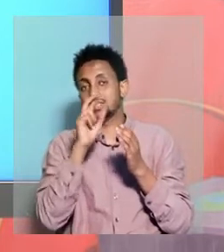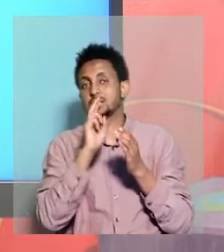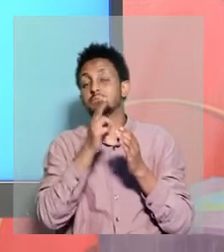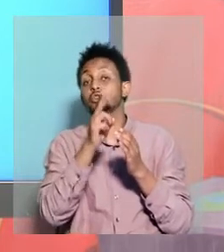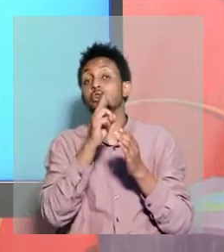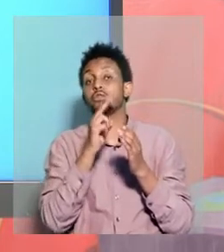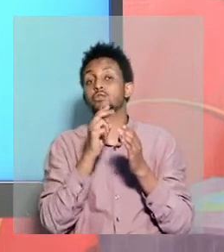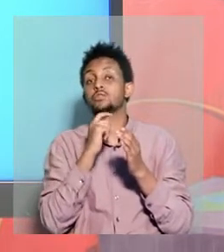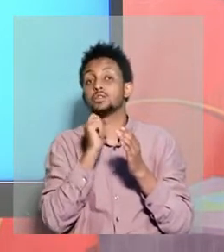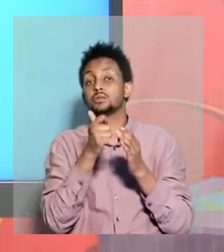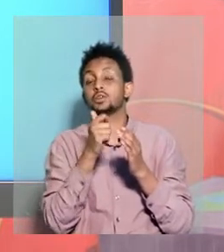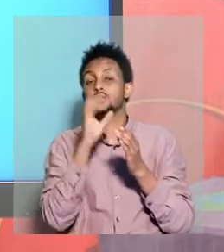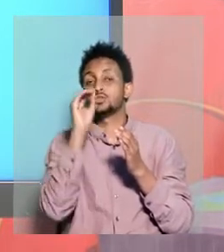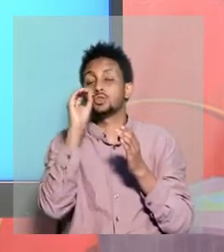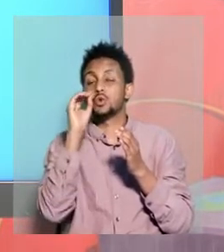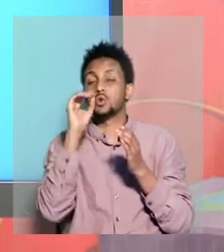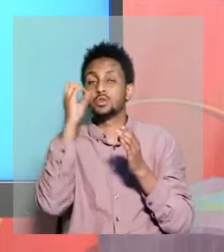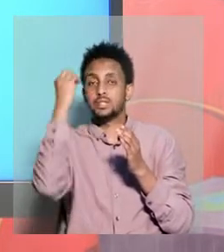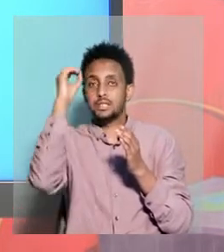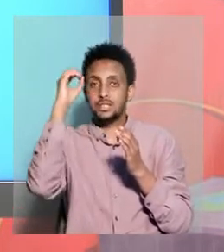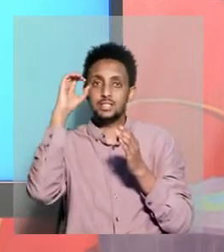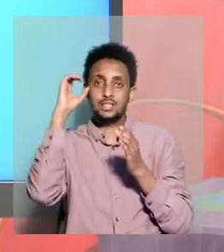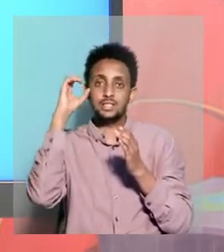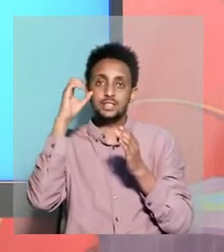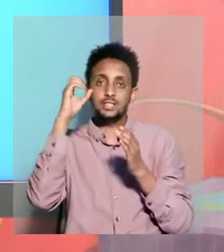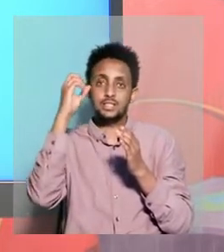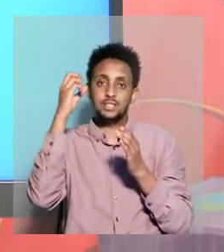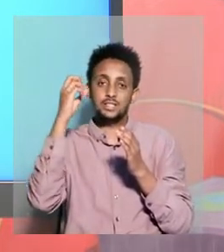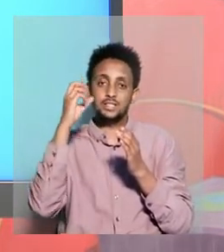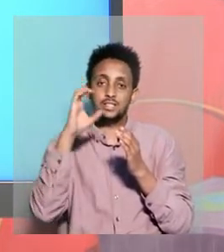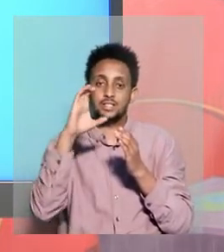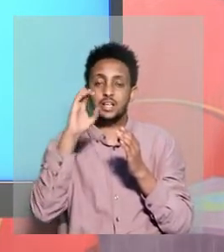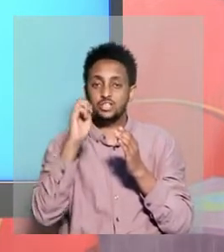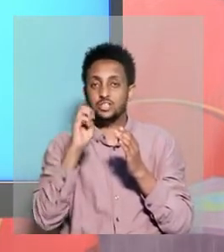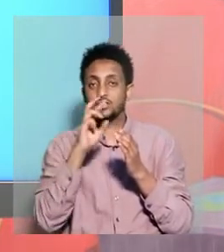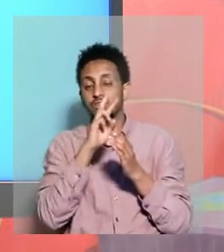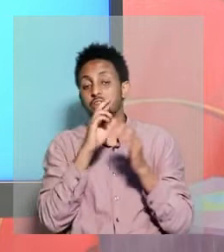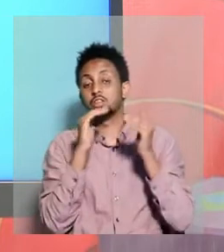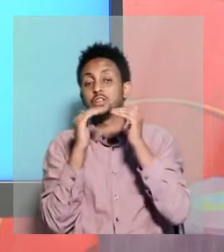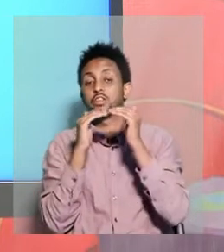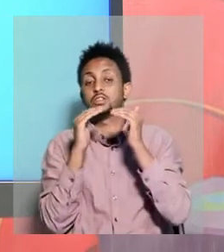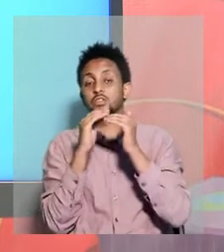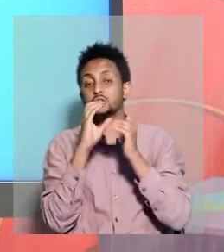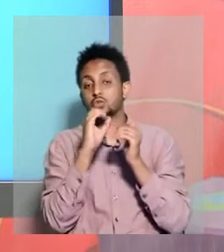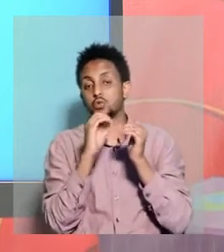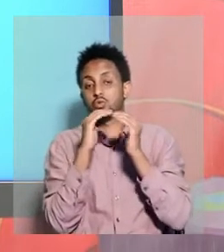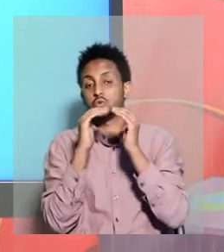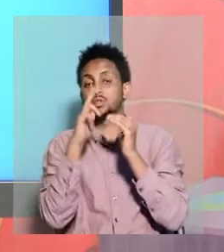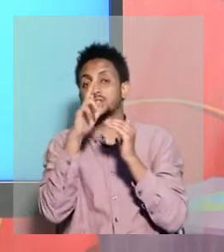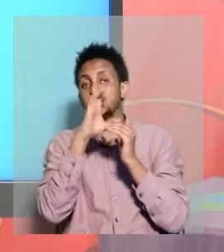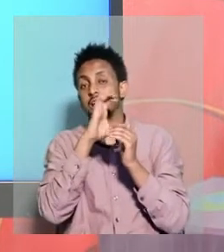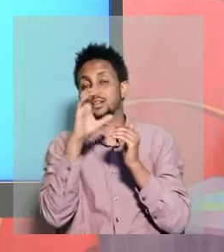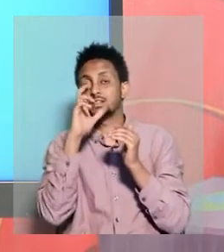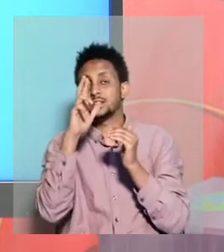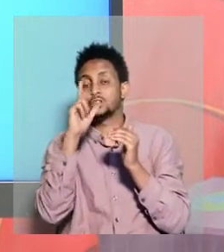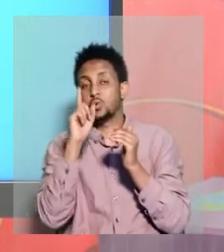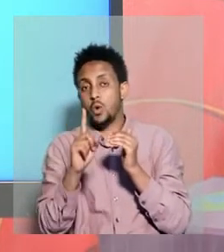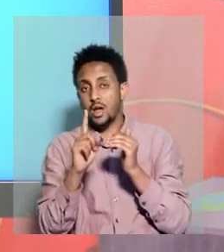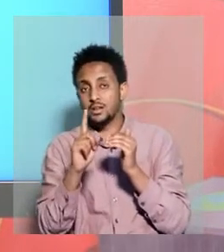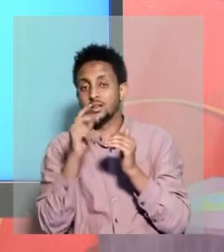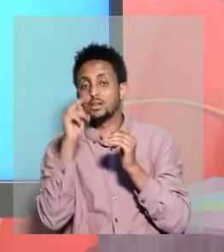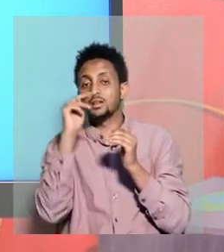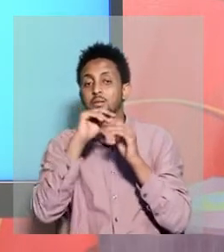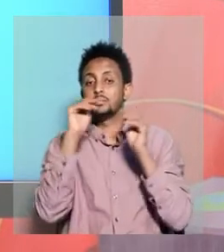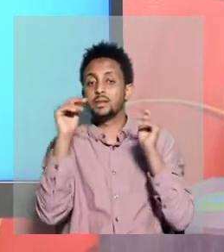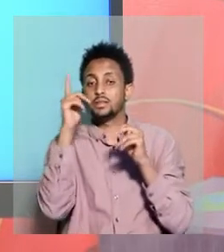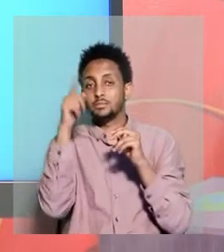speed of sound at 0 degrees Celsius. Speed of sound, V naught, you can say that, it is 331